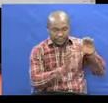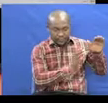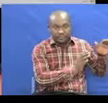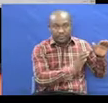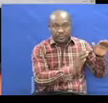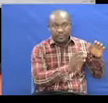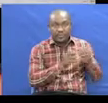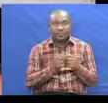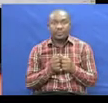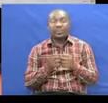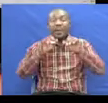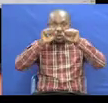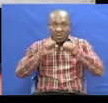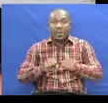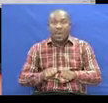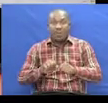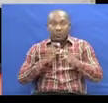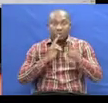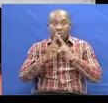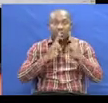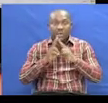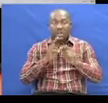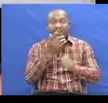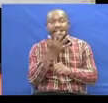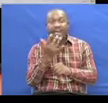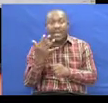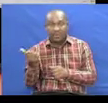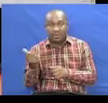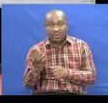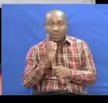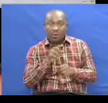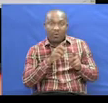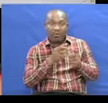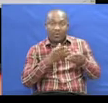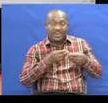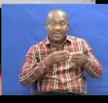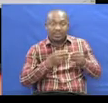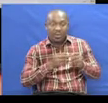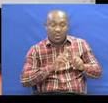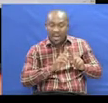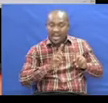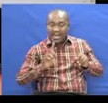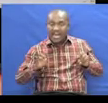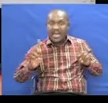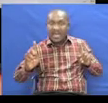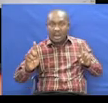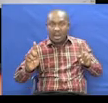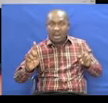we have to discuss about types of simple linear